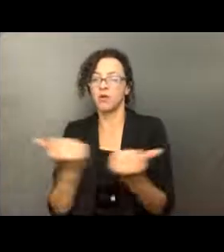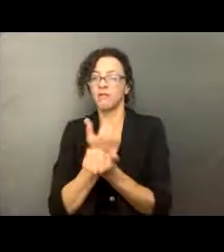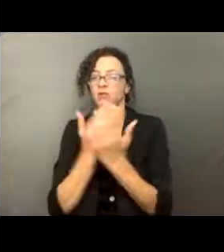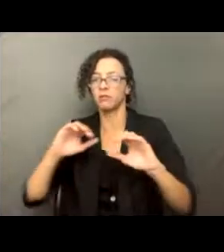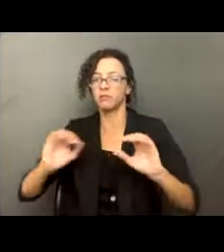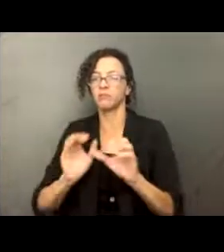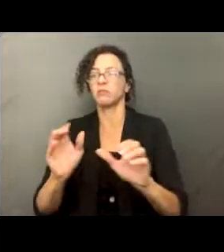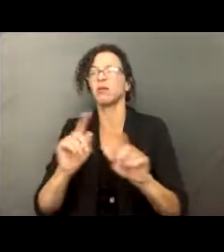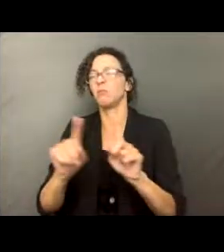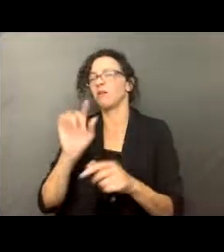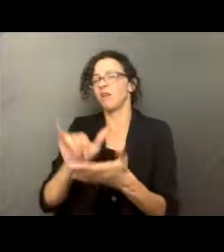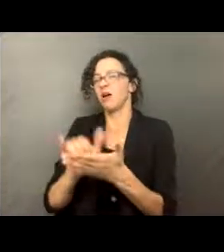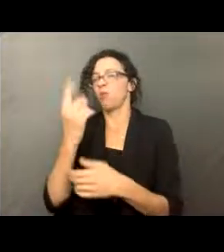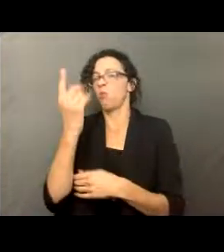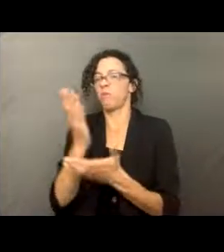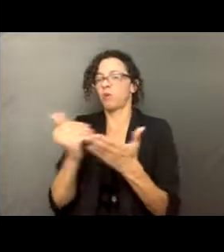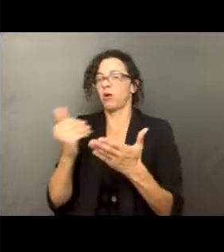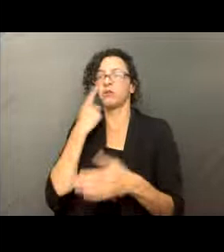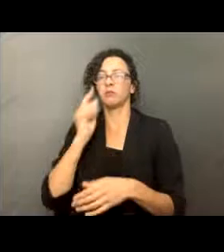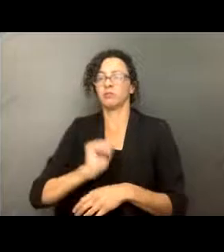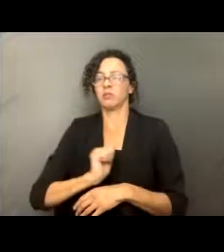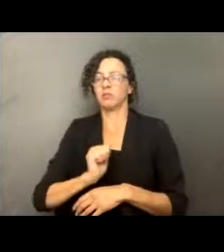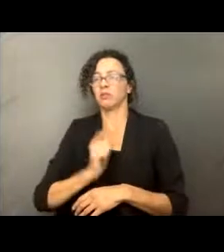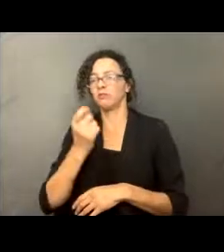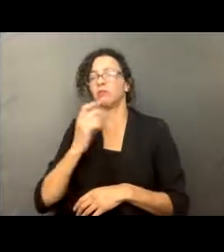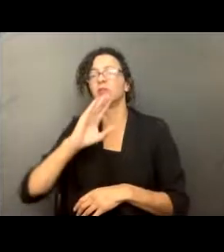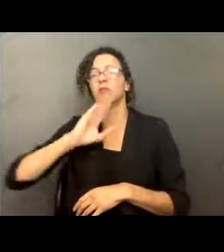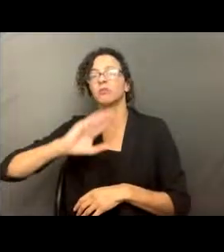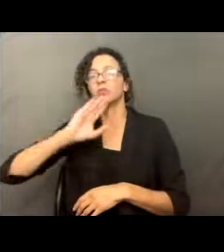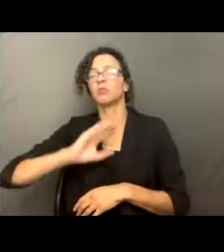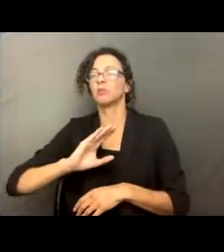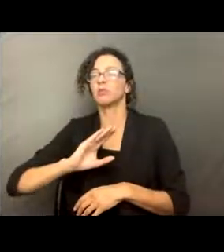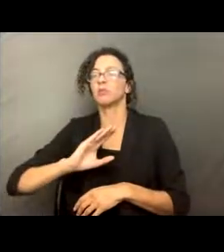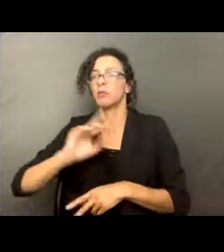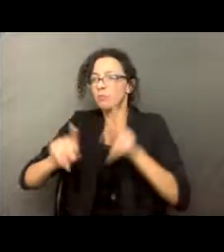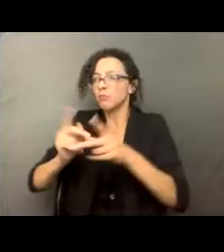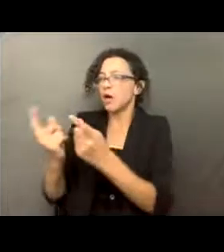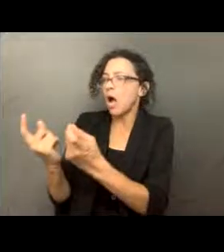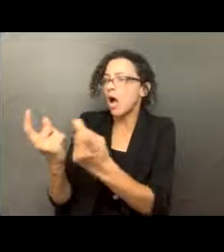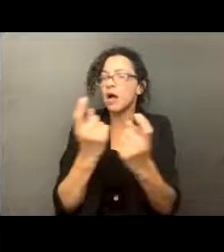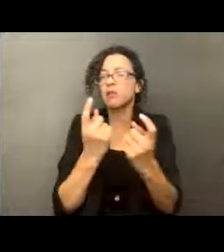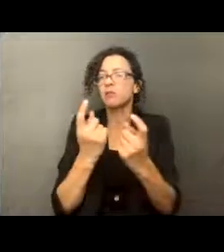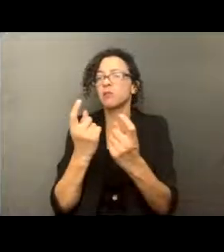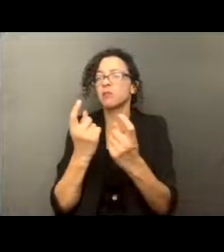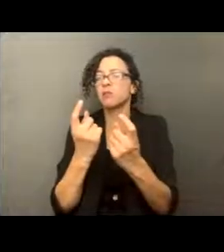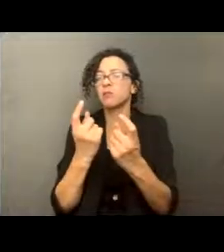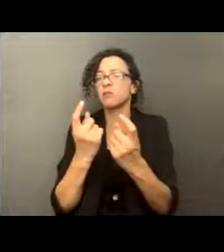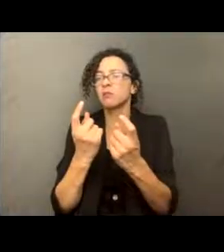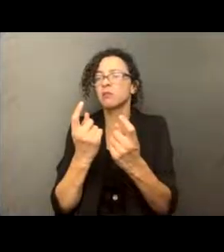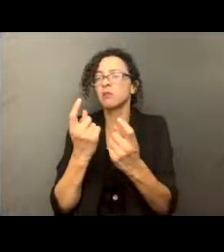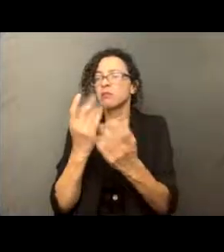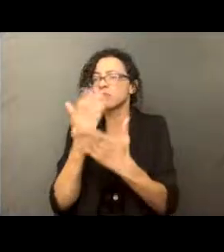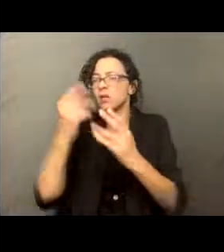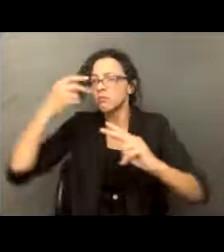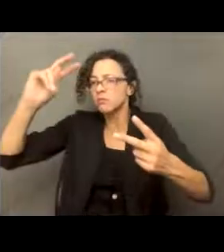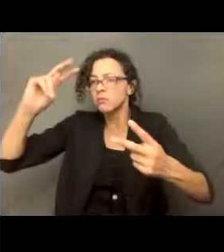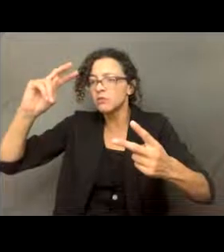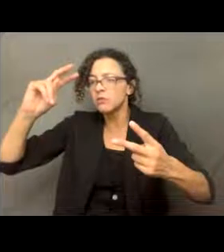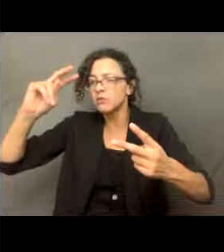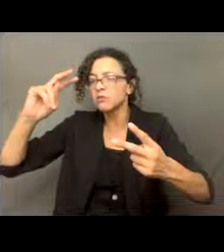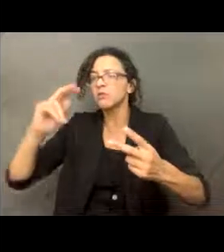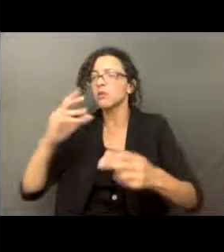little bit frustrating is when there were questions asked or misunderstandings or just a need to explain something, but we didn't have that, you